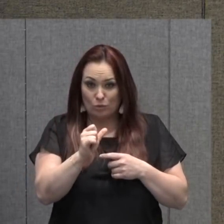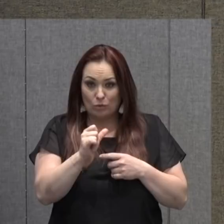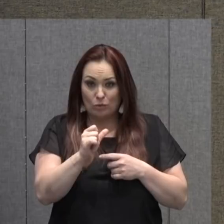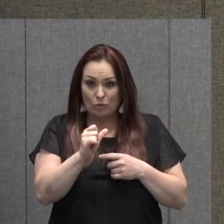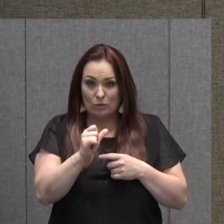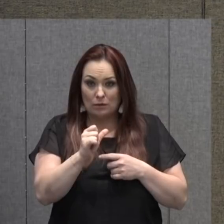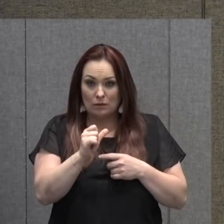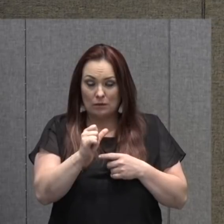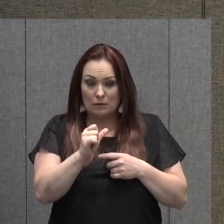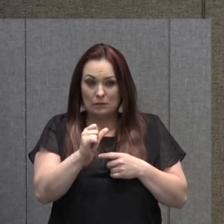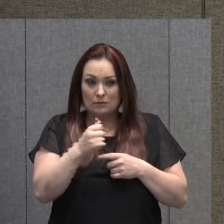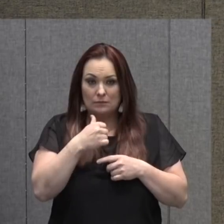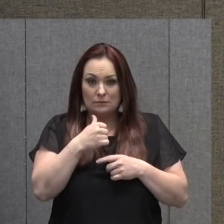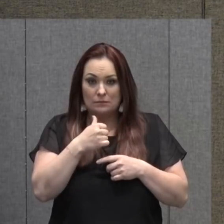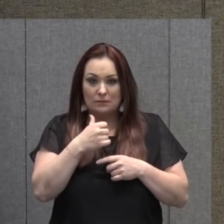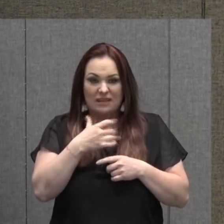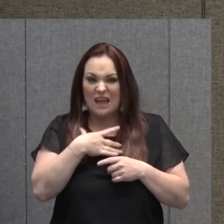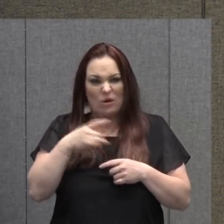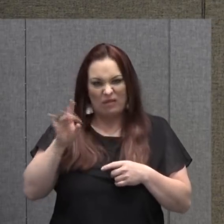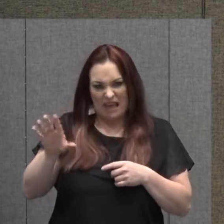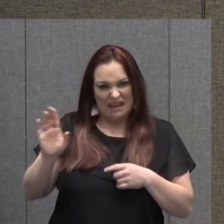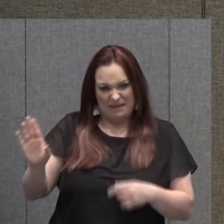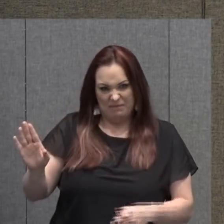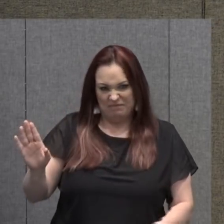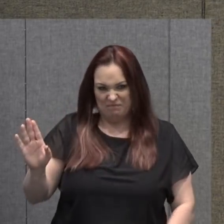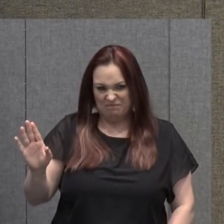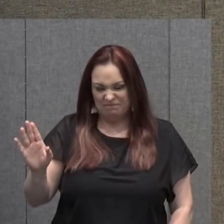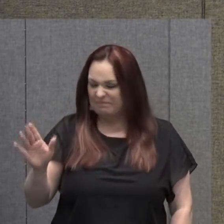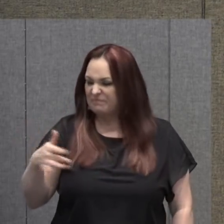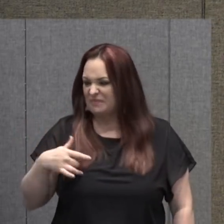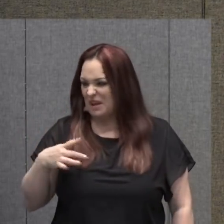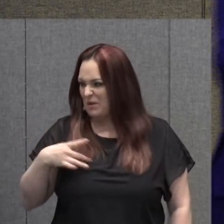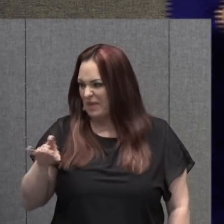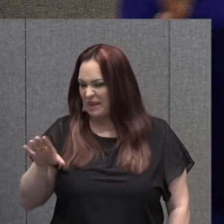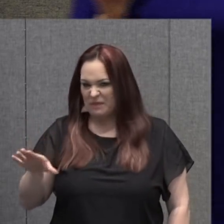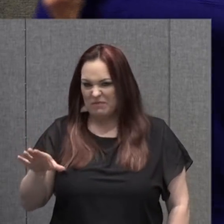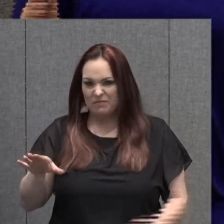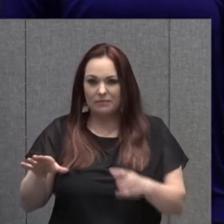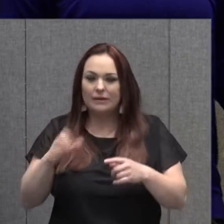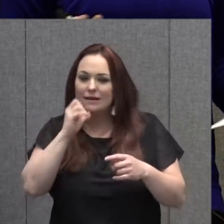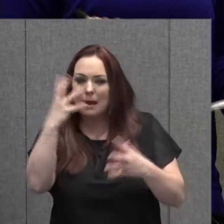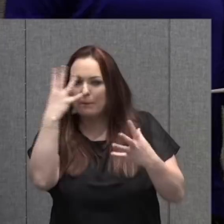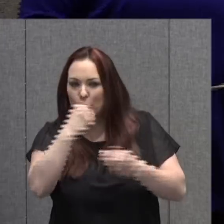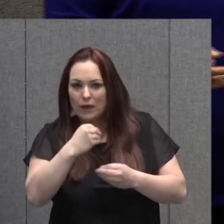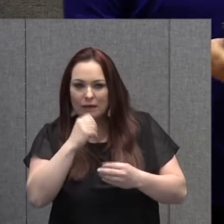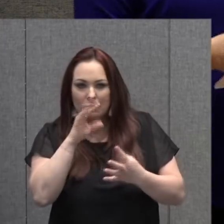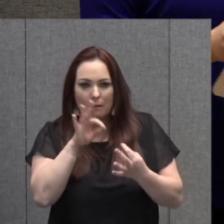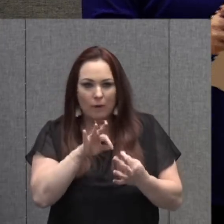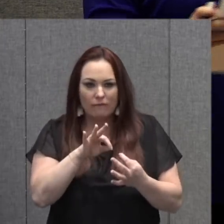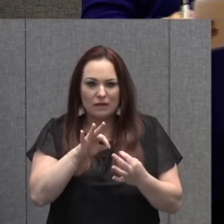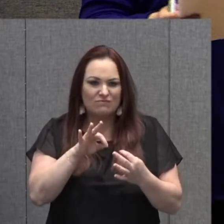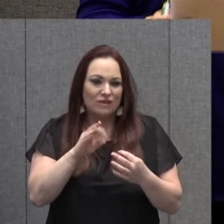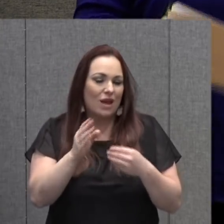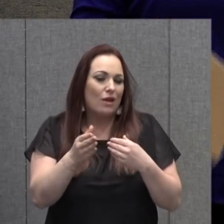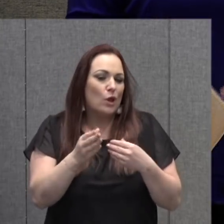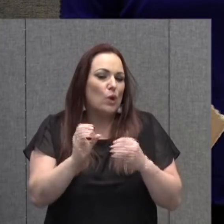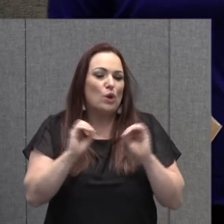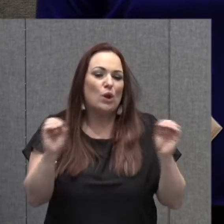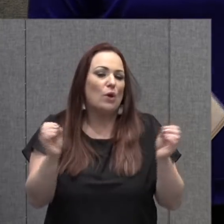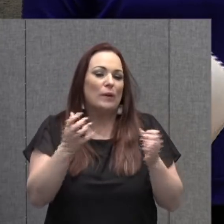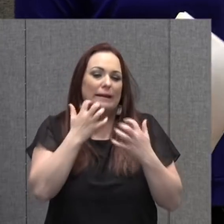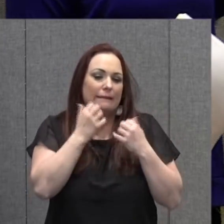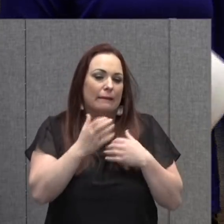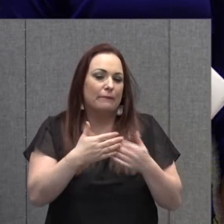ran out of room, like him. See guys, it's not pretty, it's not perfect. Nobody cares.